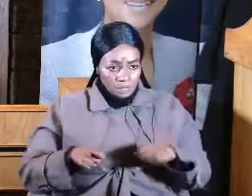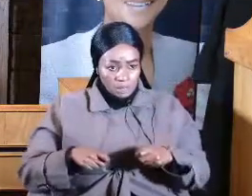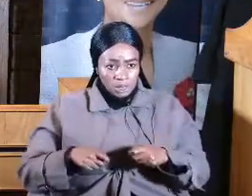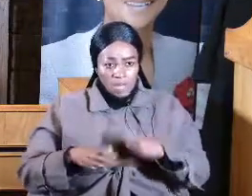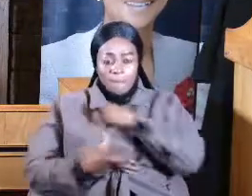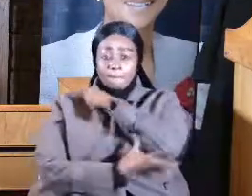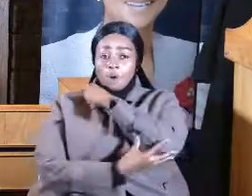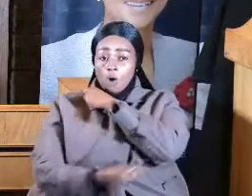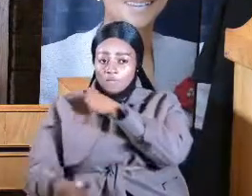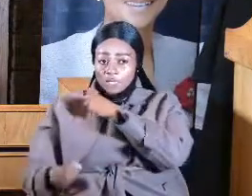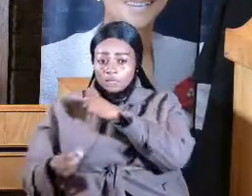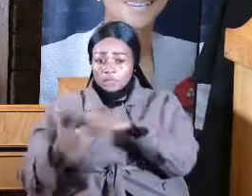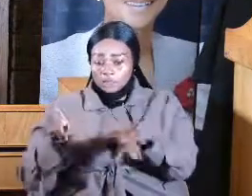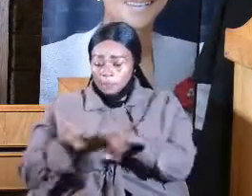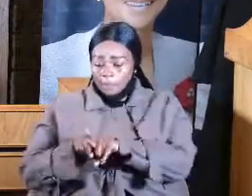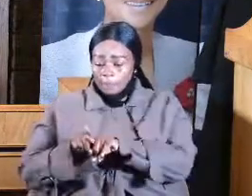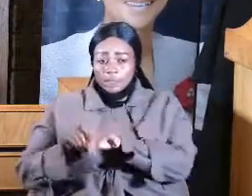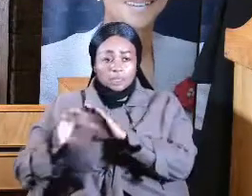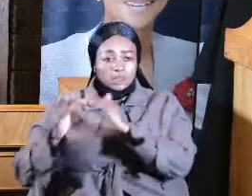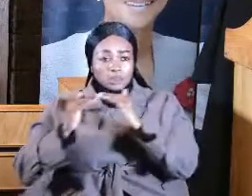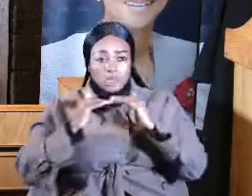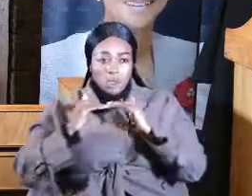poverty and inequality.